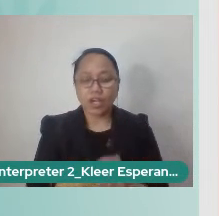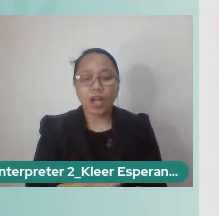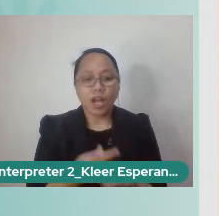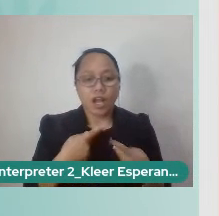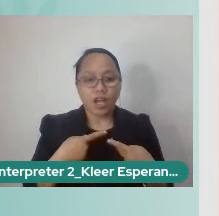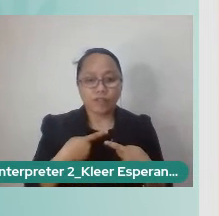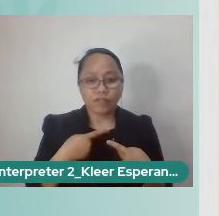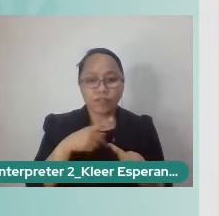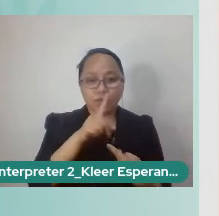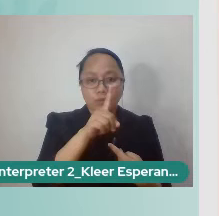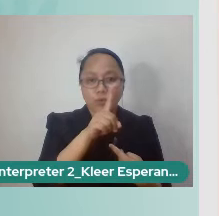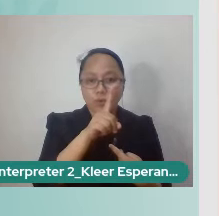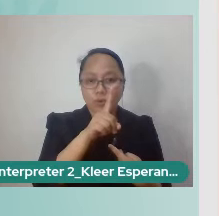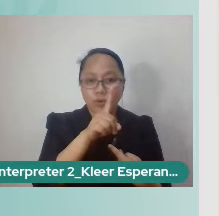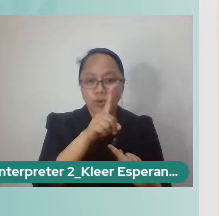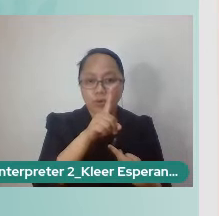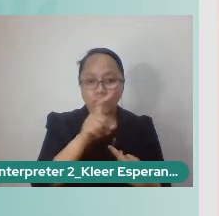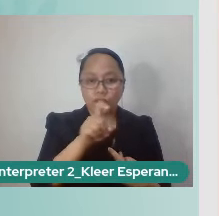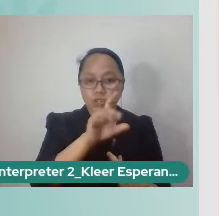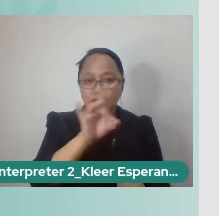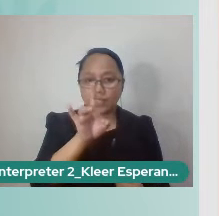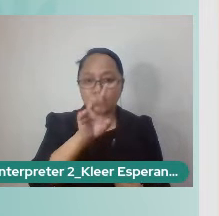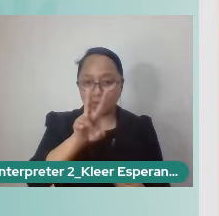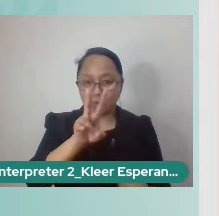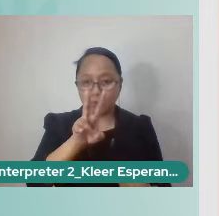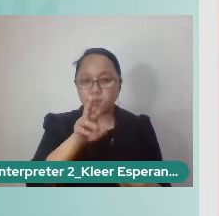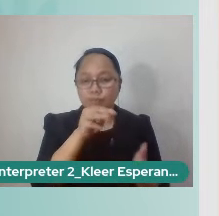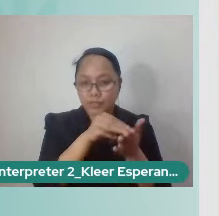save costs because of the longer screening interval.